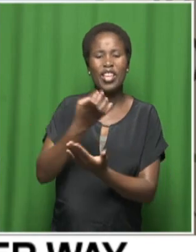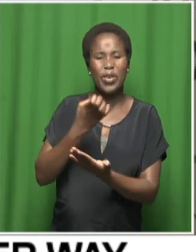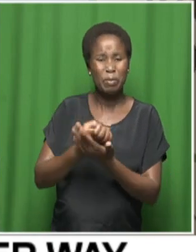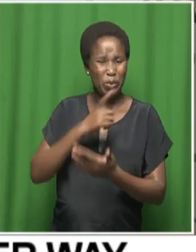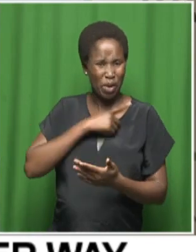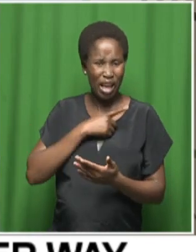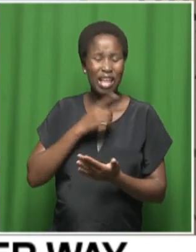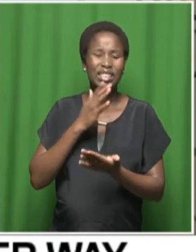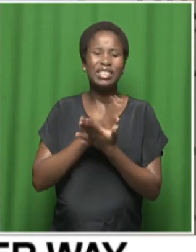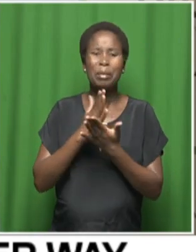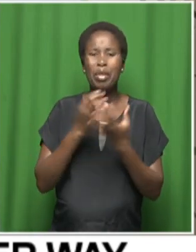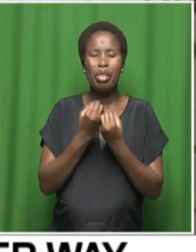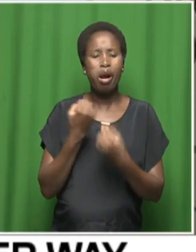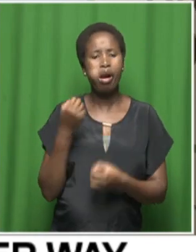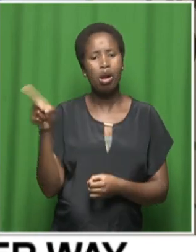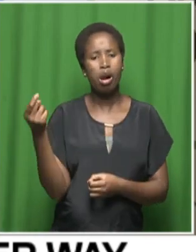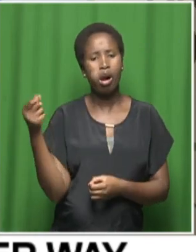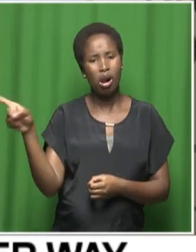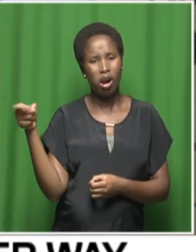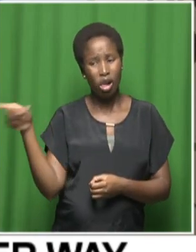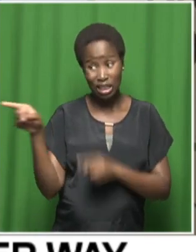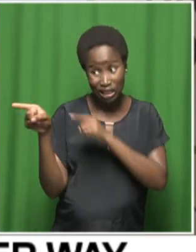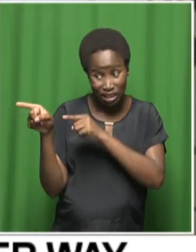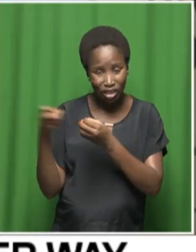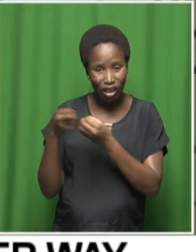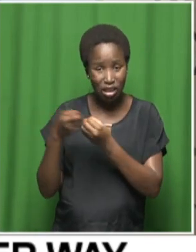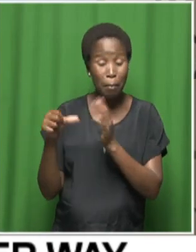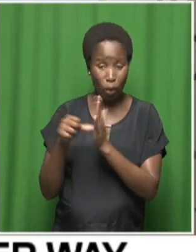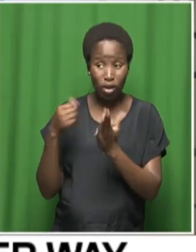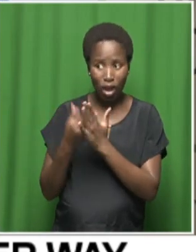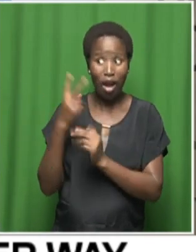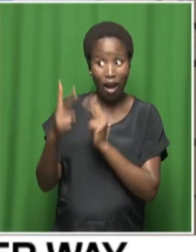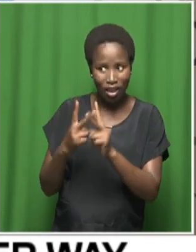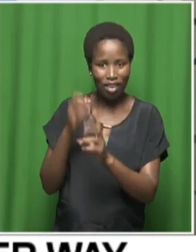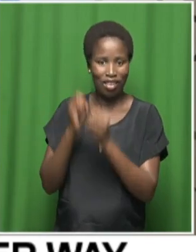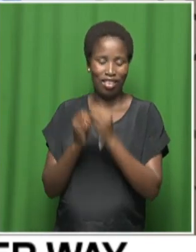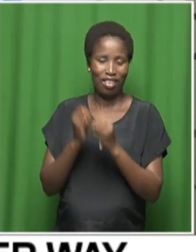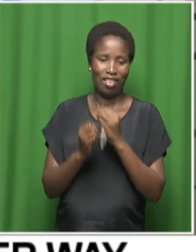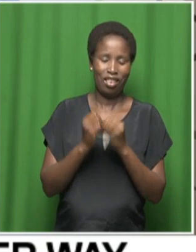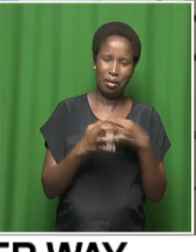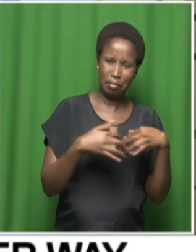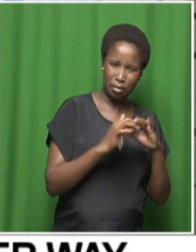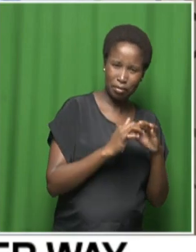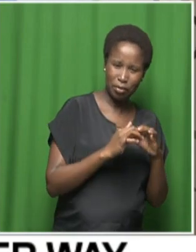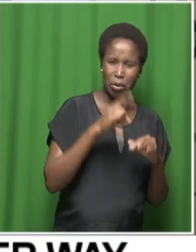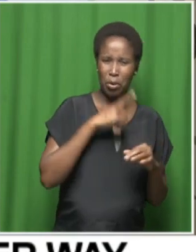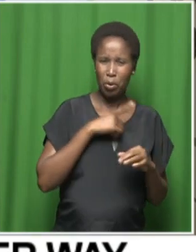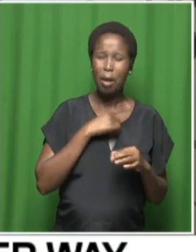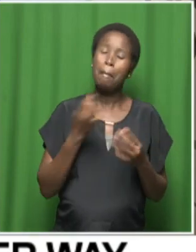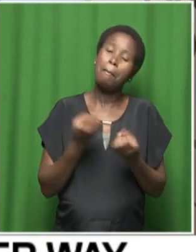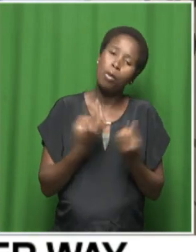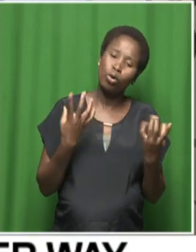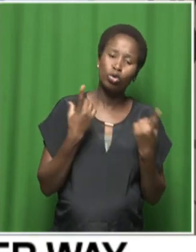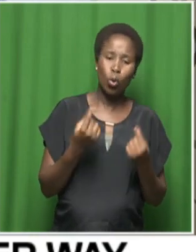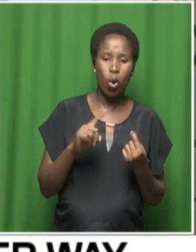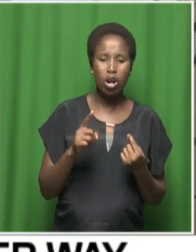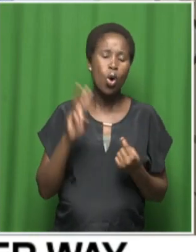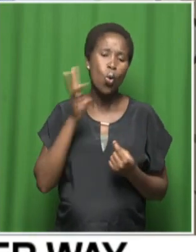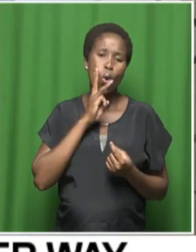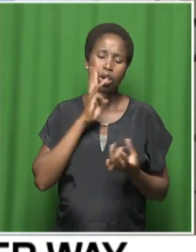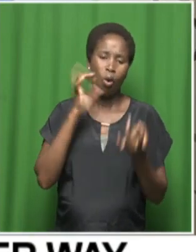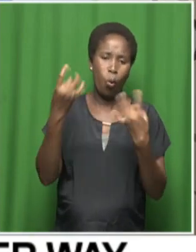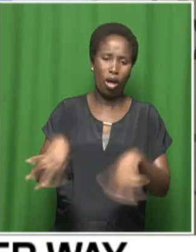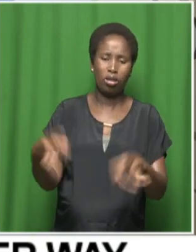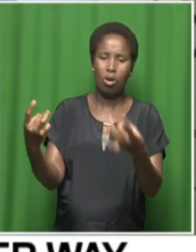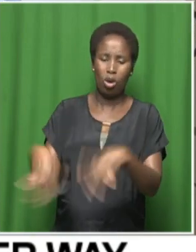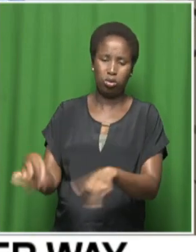that actually should be recirculating. Water is one of those. You know, we waste water, you know, instead of recirculating it. That is